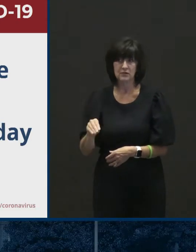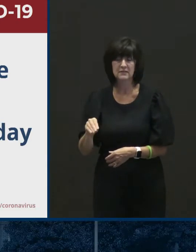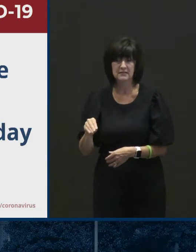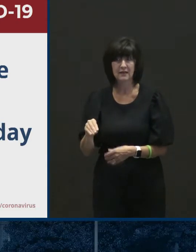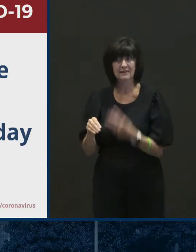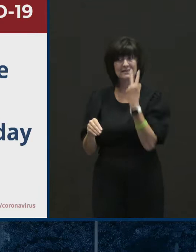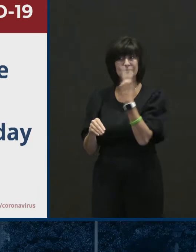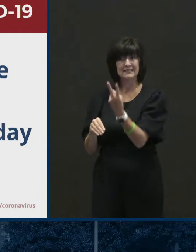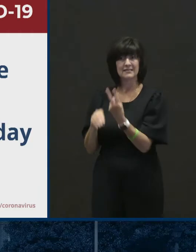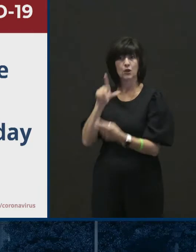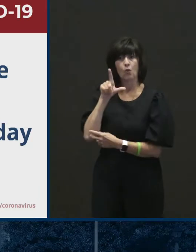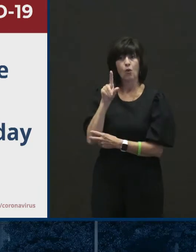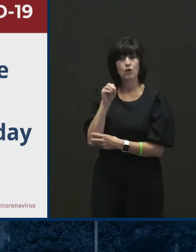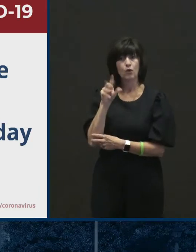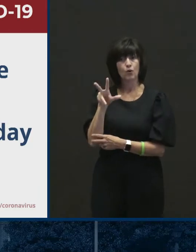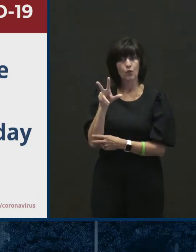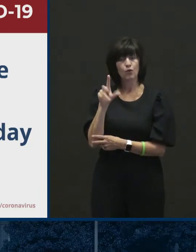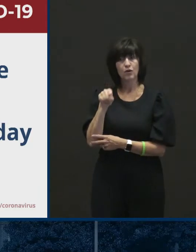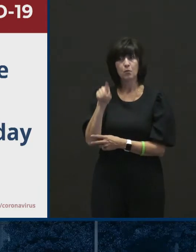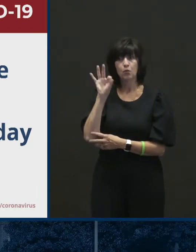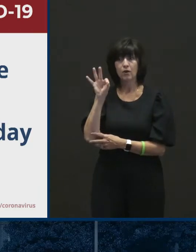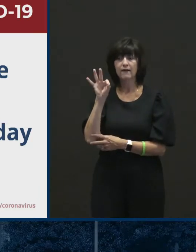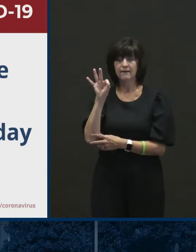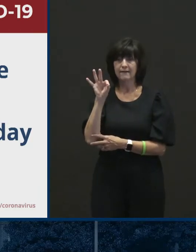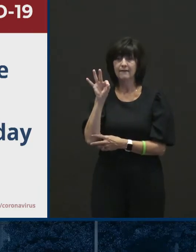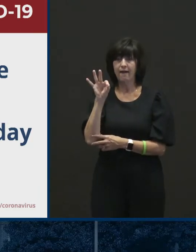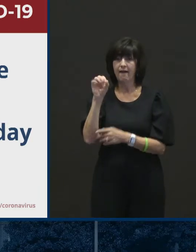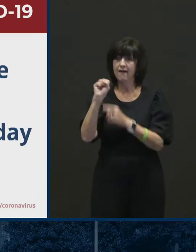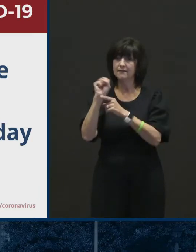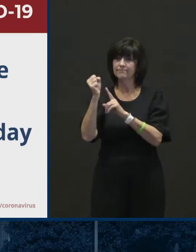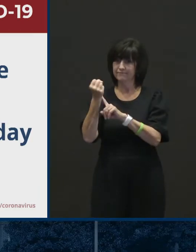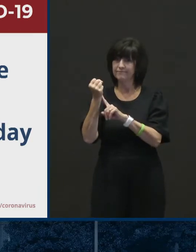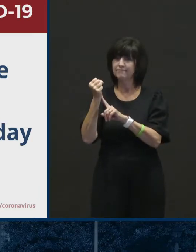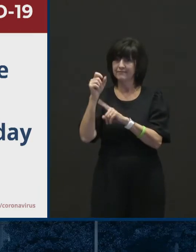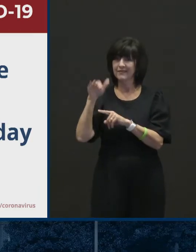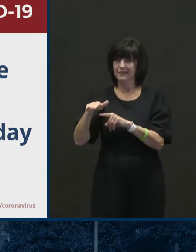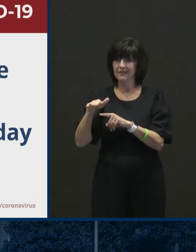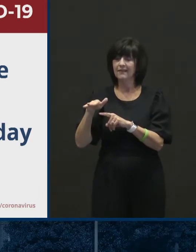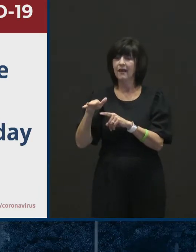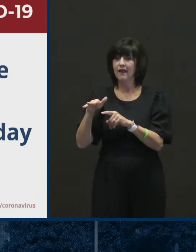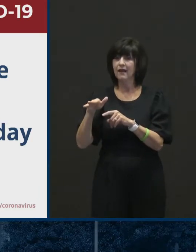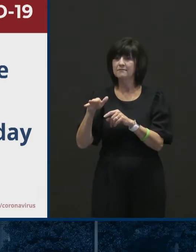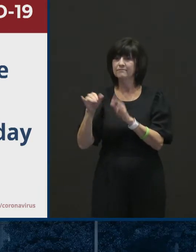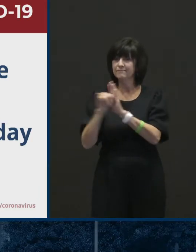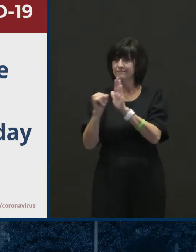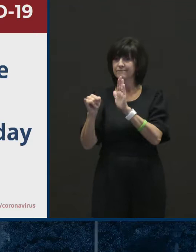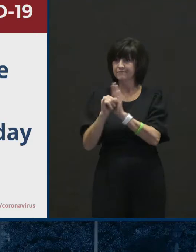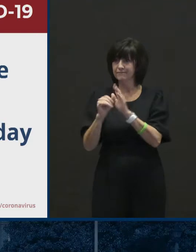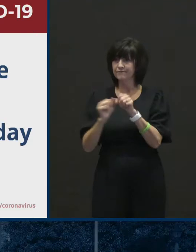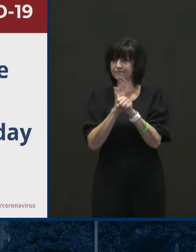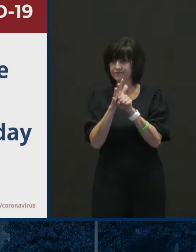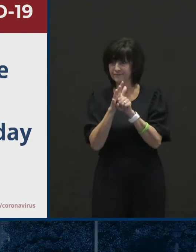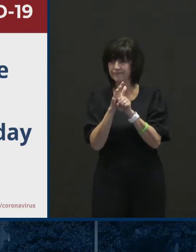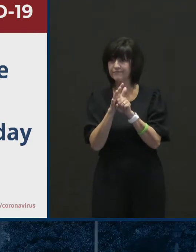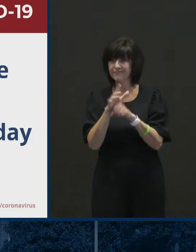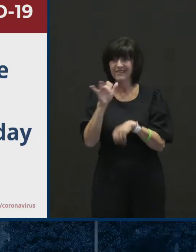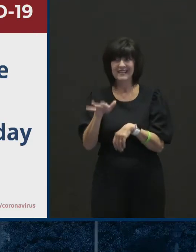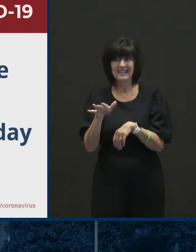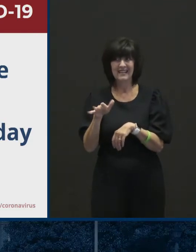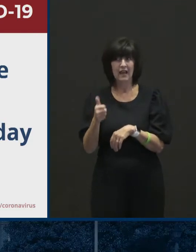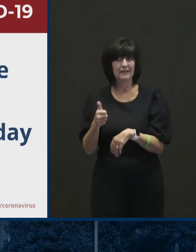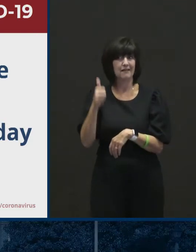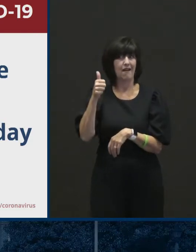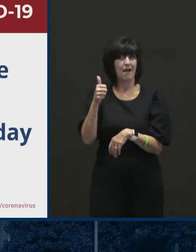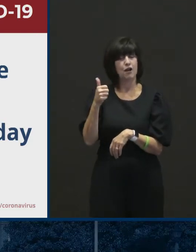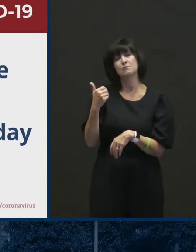see 103. The gating for the quarantines was 97, so we're up above that by not